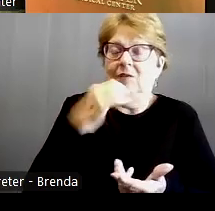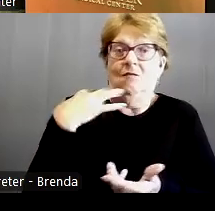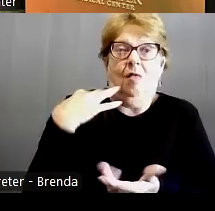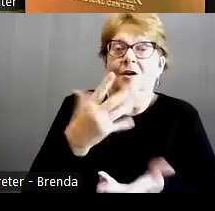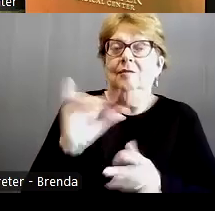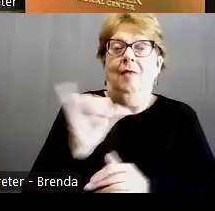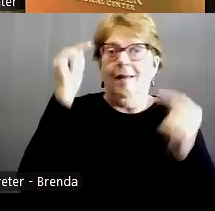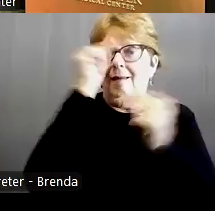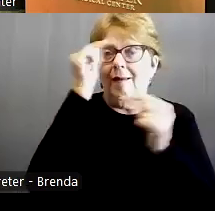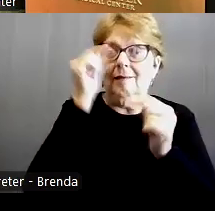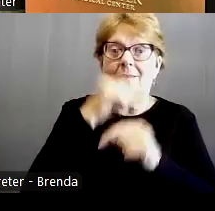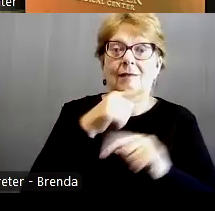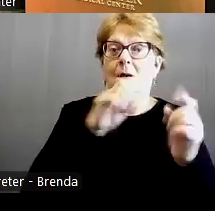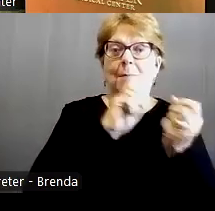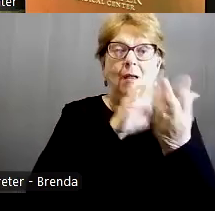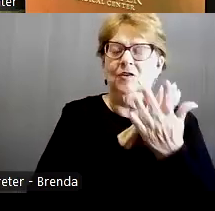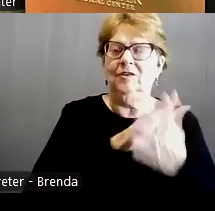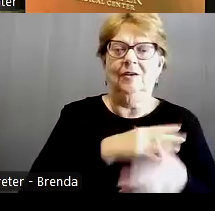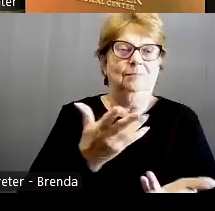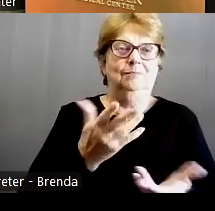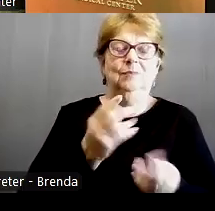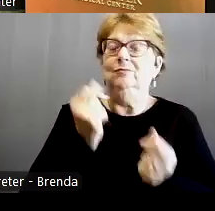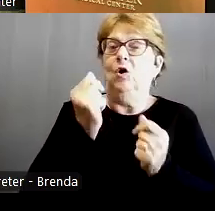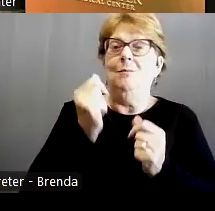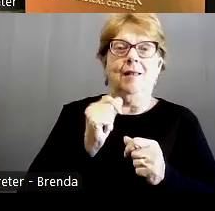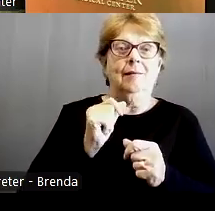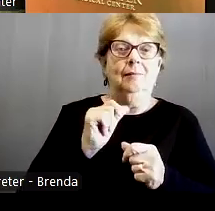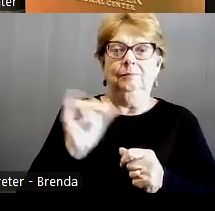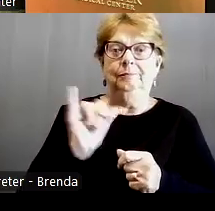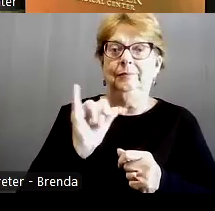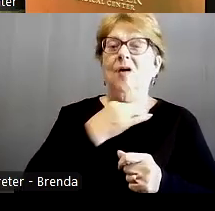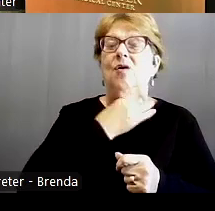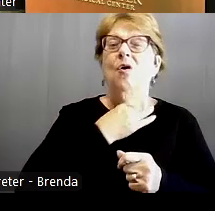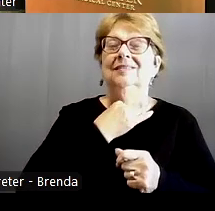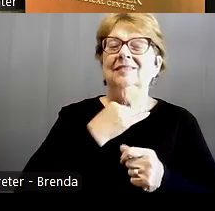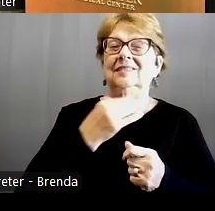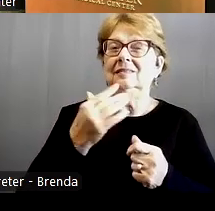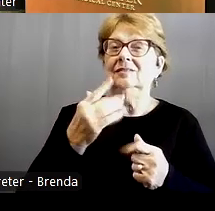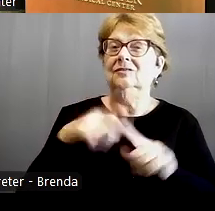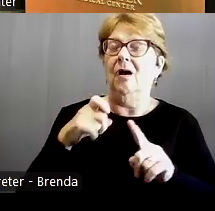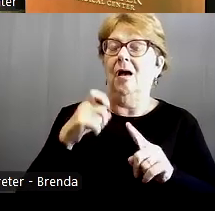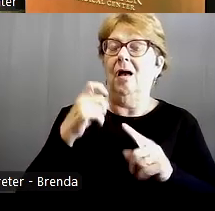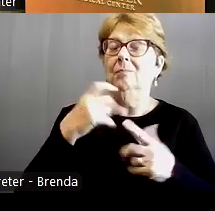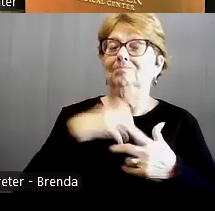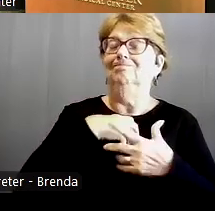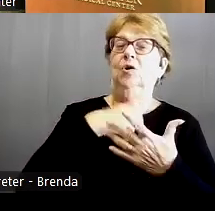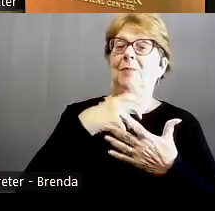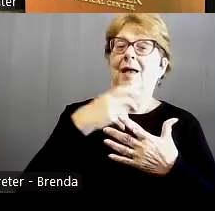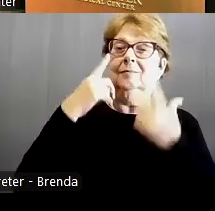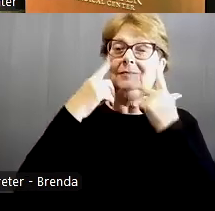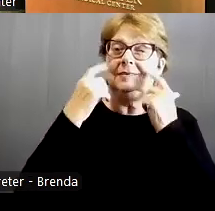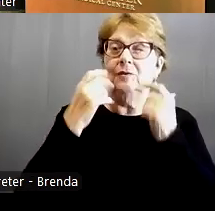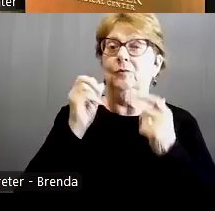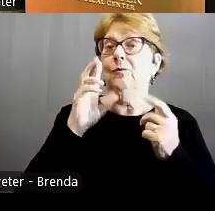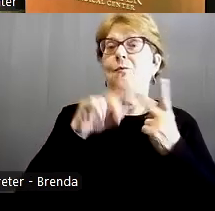from a confrontation. It's as automatic as hoarseness from choking back tears, or say, insomnia